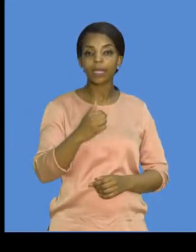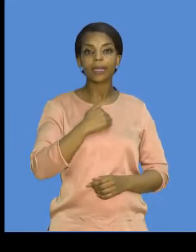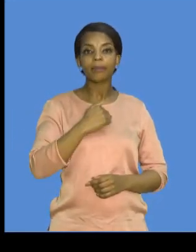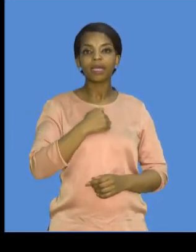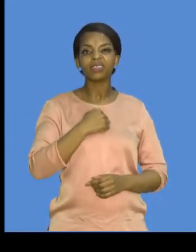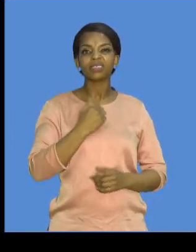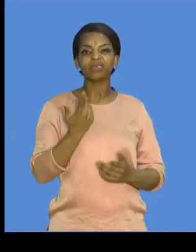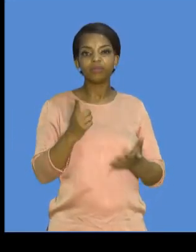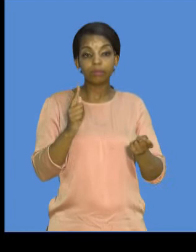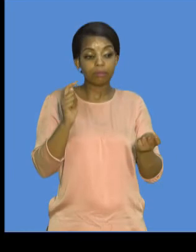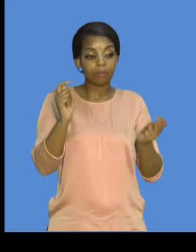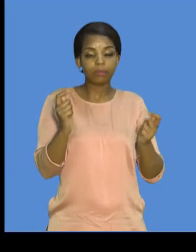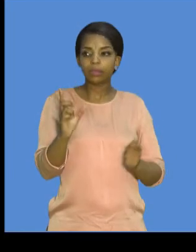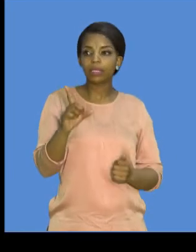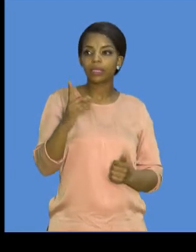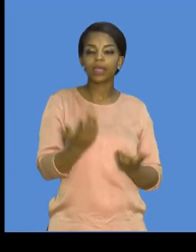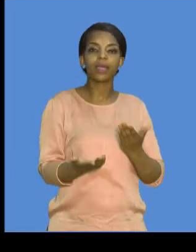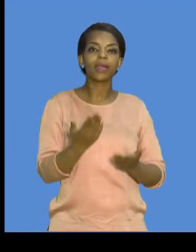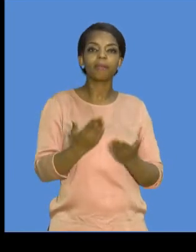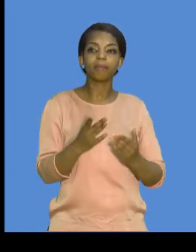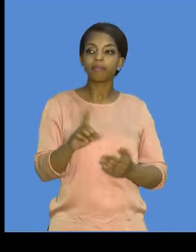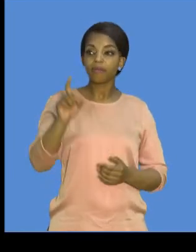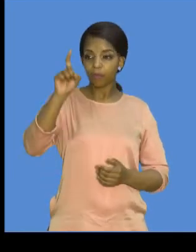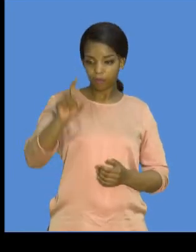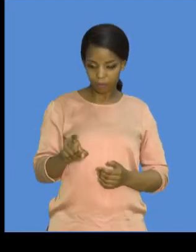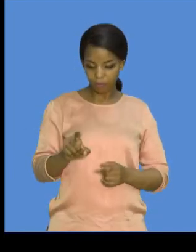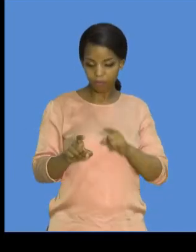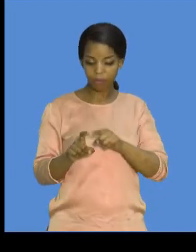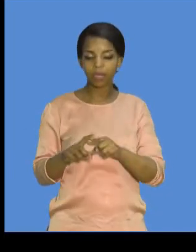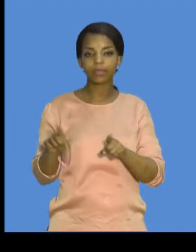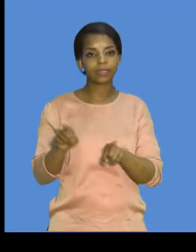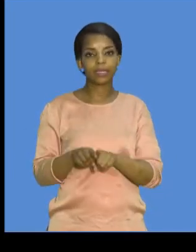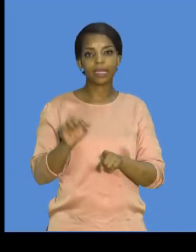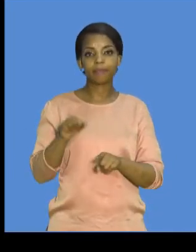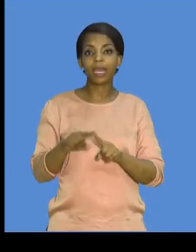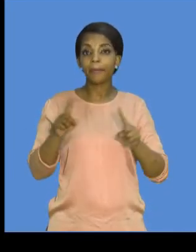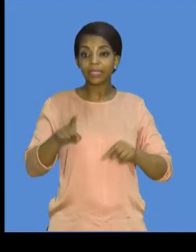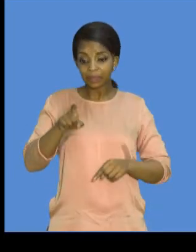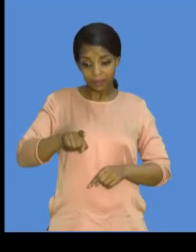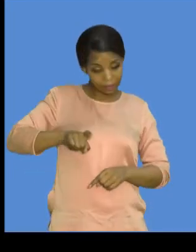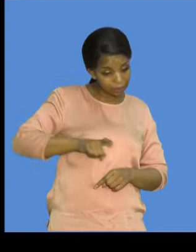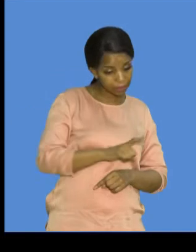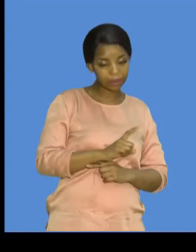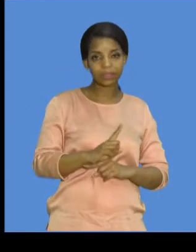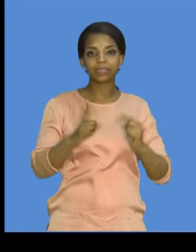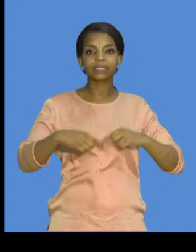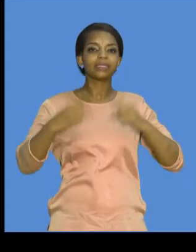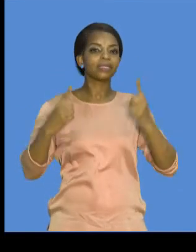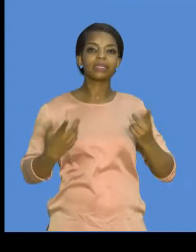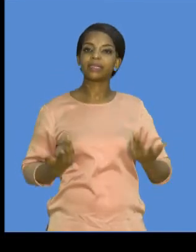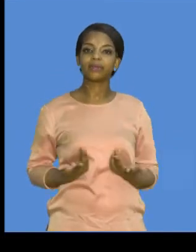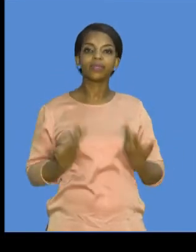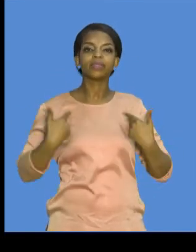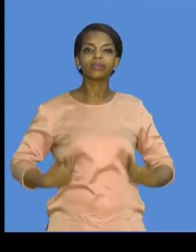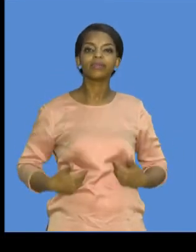there it will be the same, but when I get to that point, it will be a different gradient. So I can't really talk about